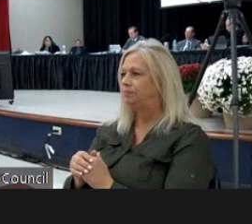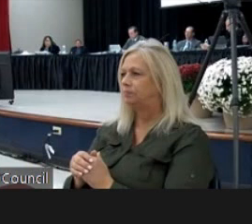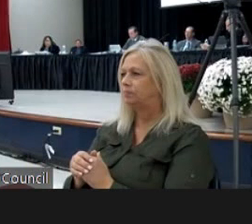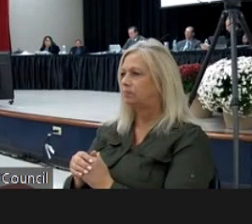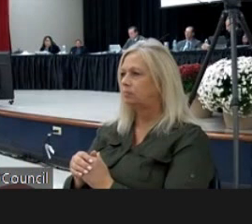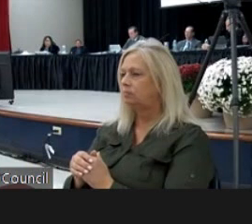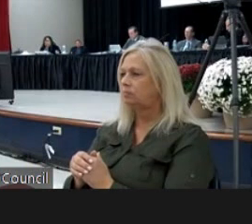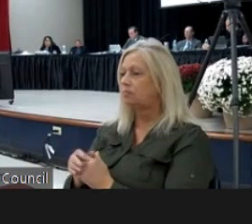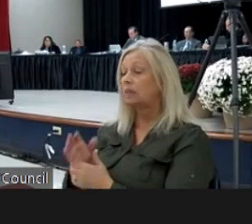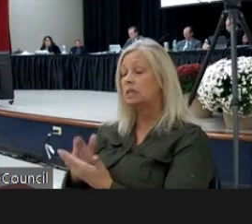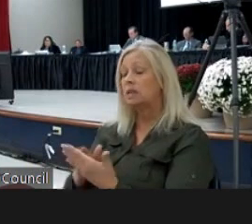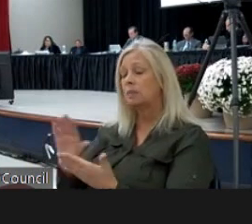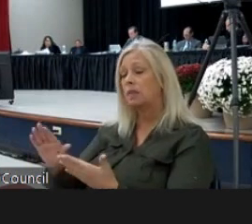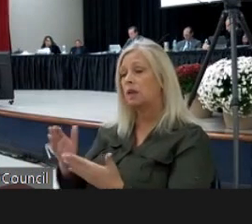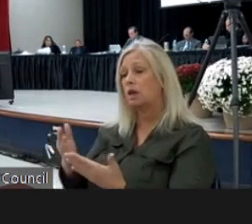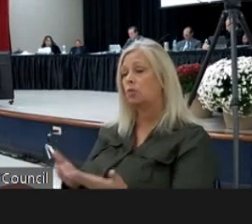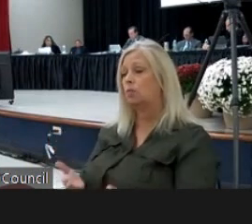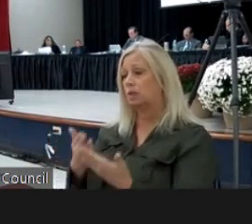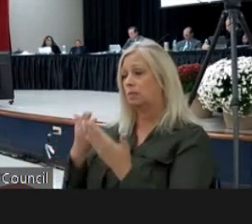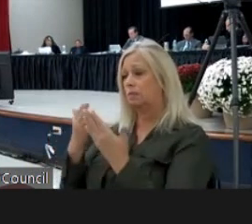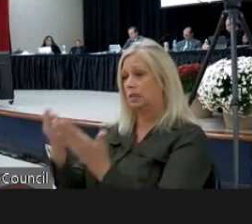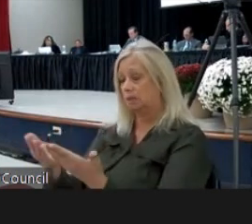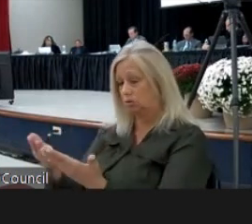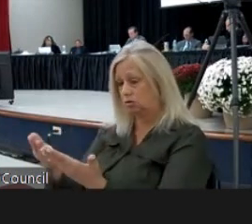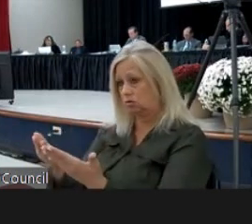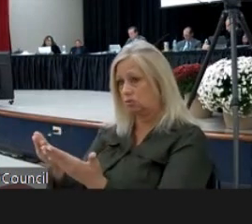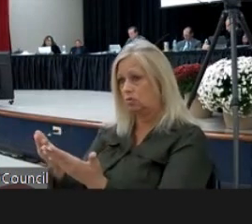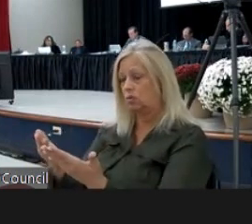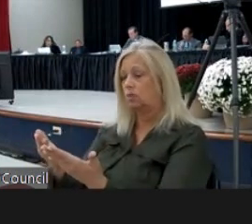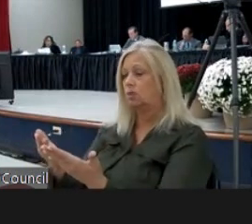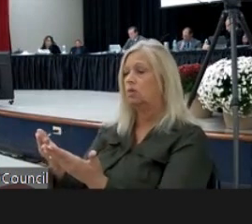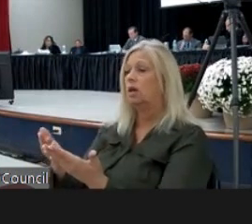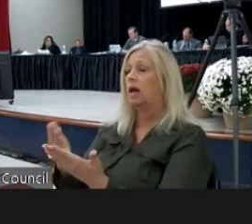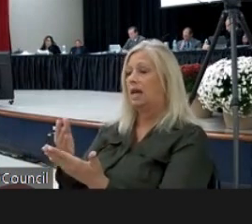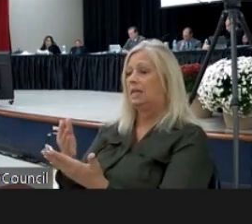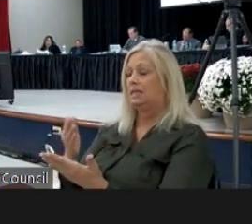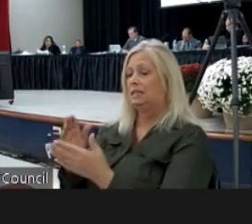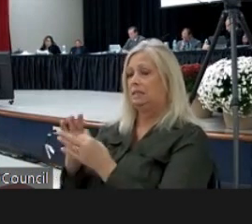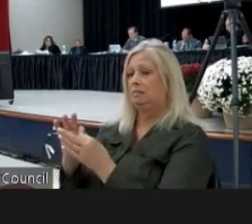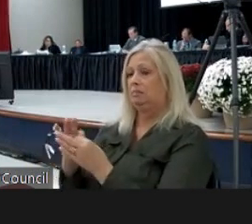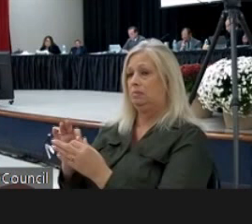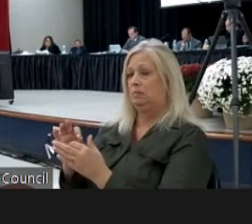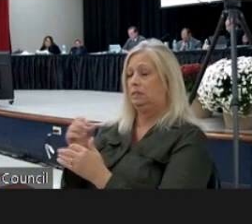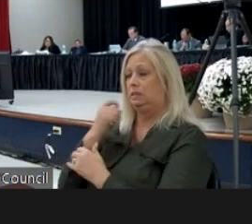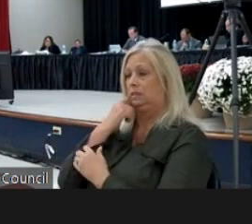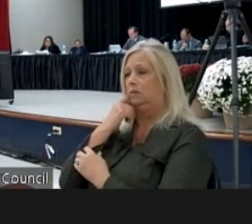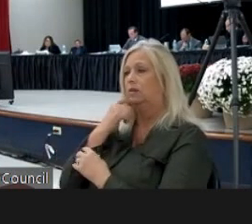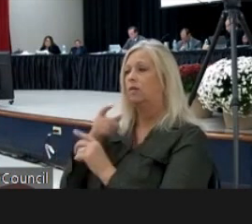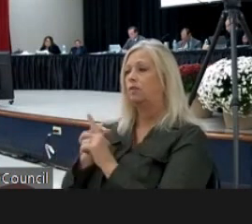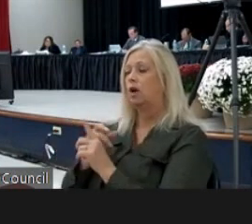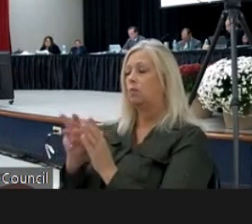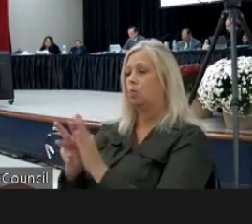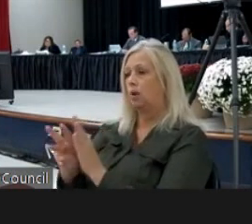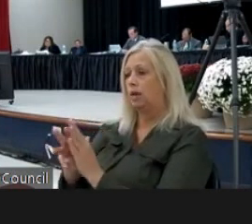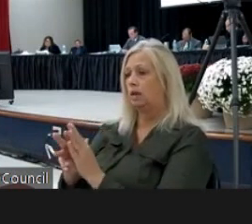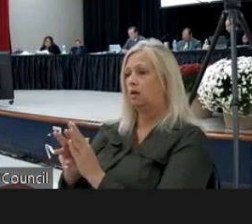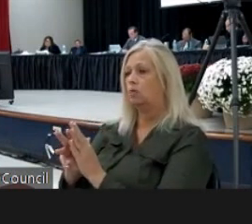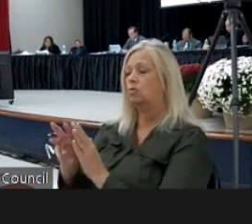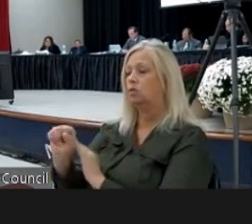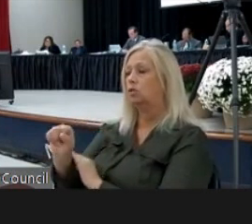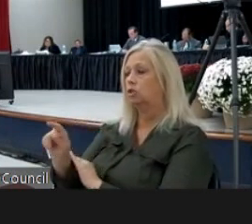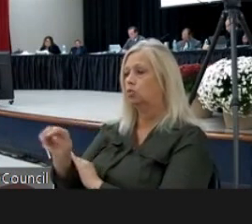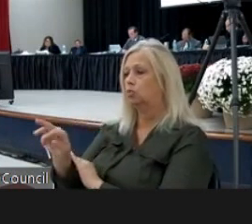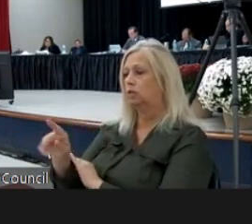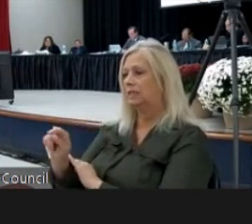So some of the recommendations, this was, as mentioned earlier, a recommendation out of the Waco Strategic Housing